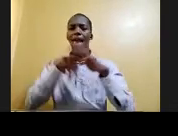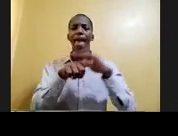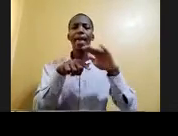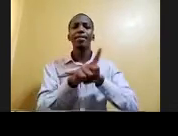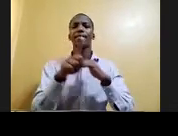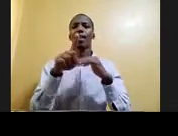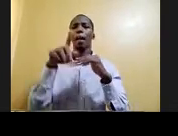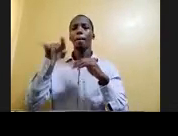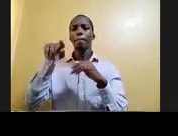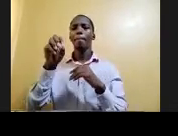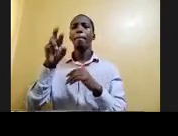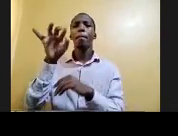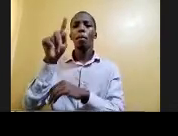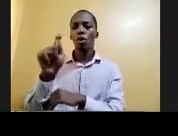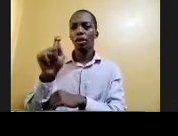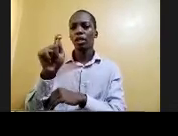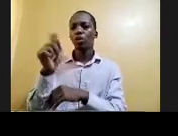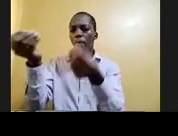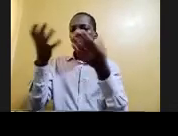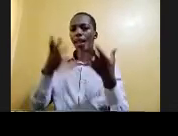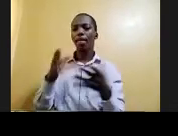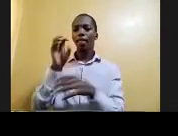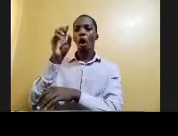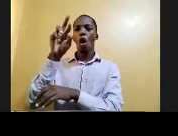to bring organic produce into the EU.